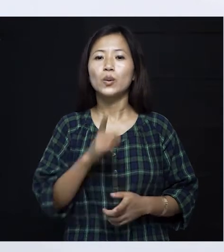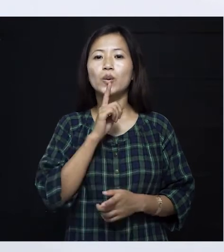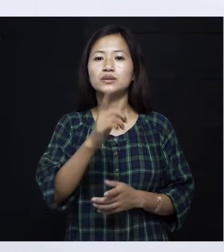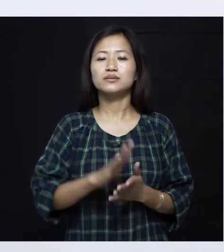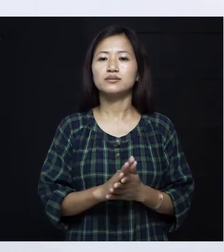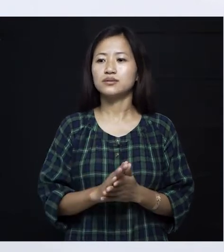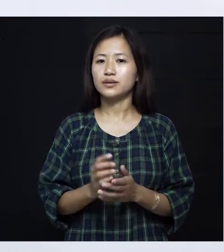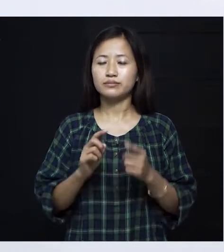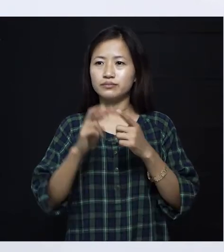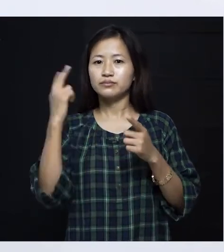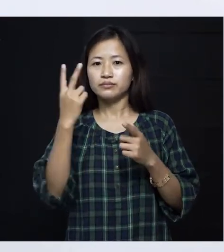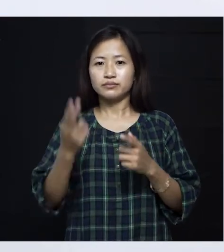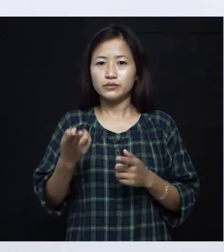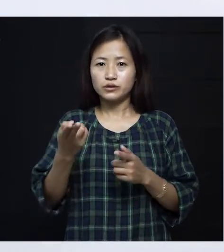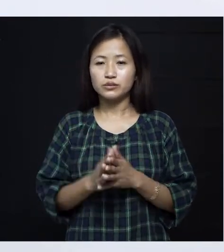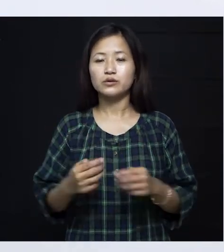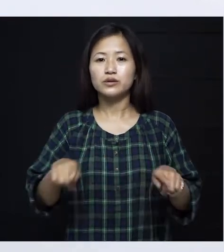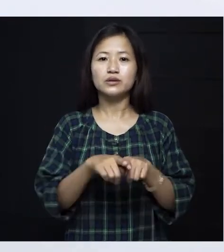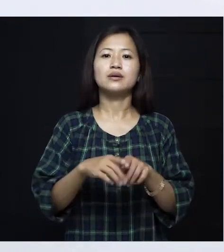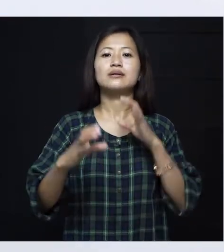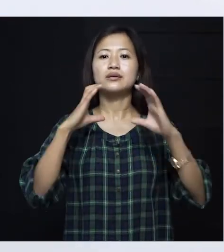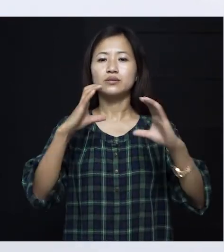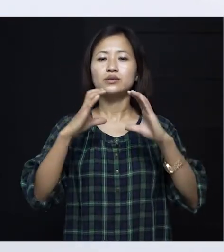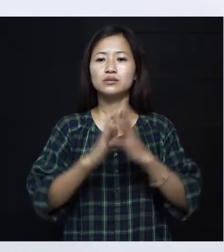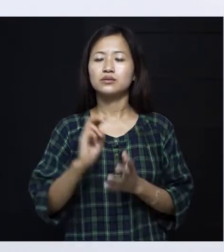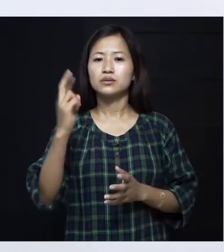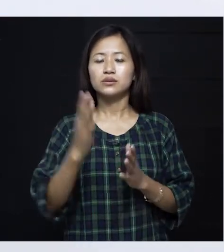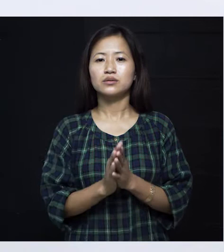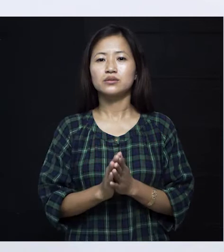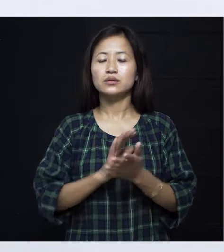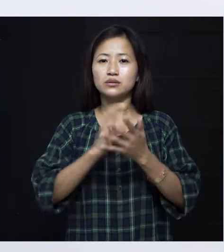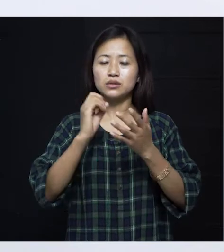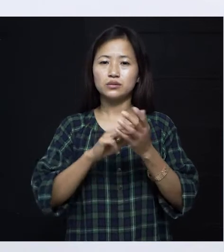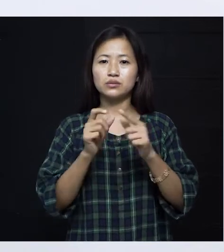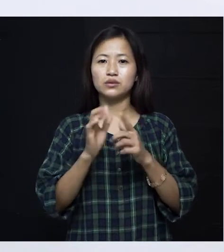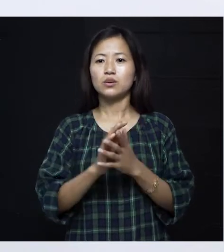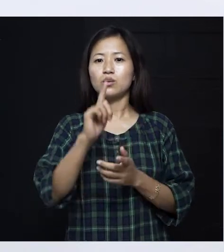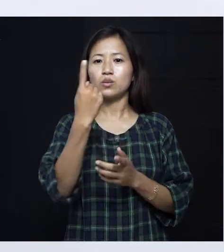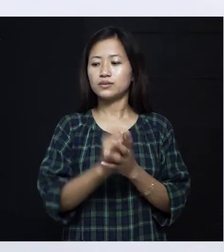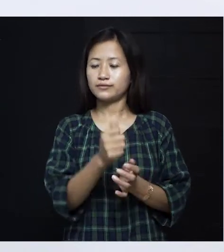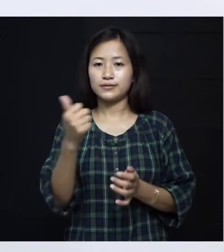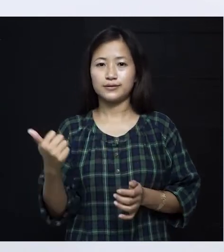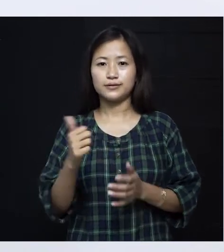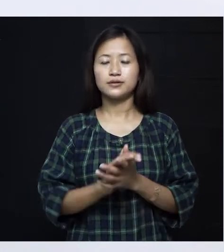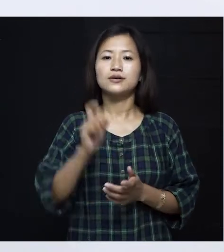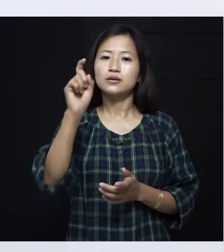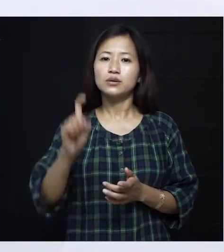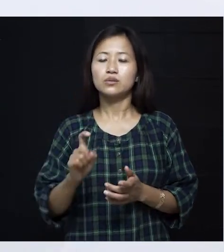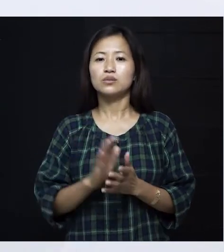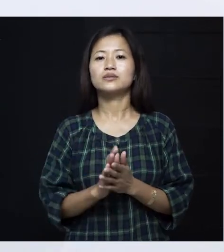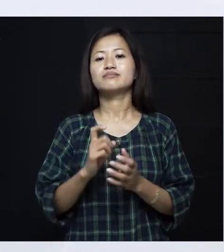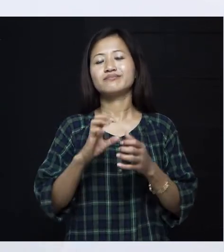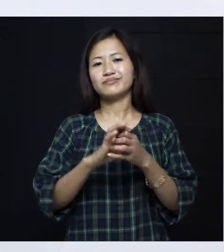say transport and communication, these two, okay, it complement one another, okay? They need